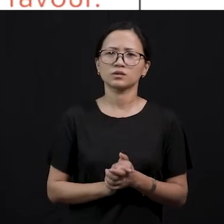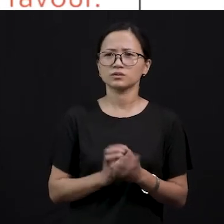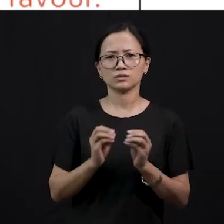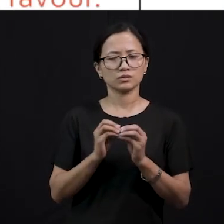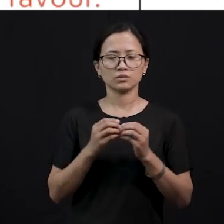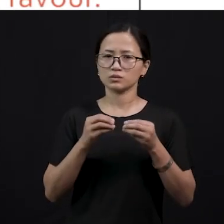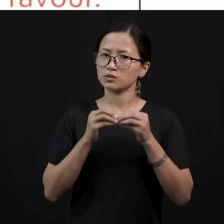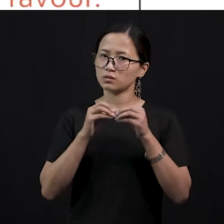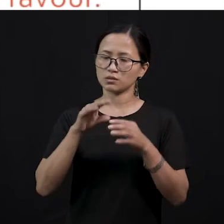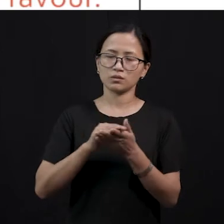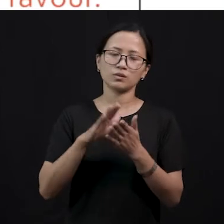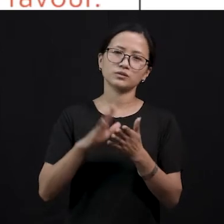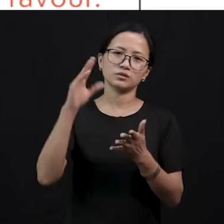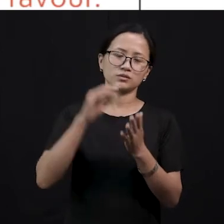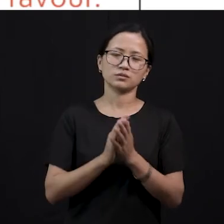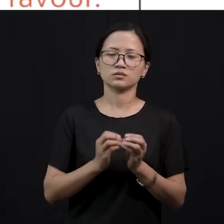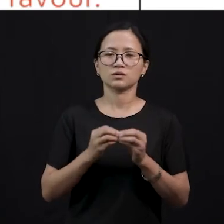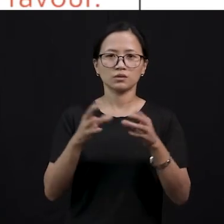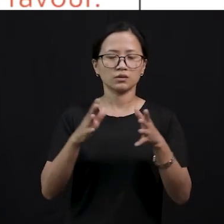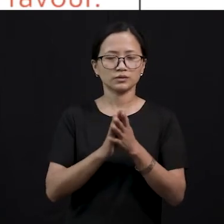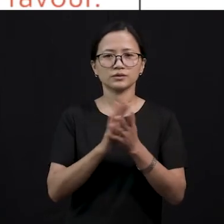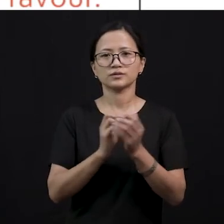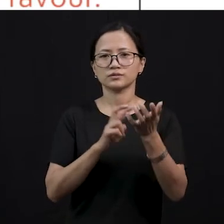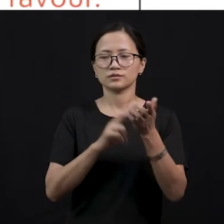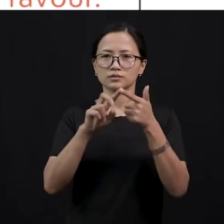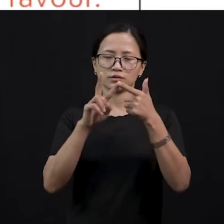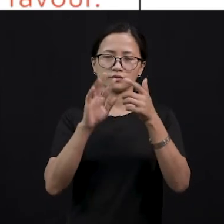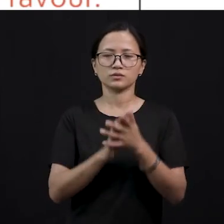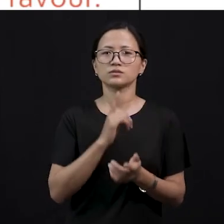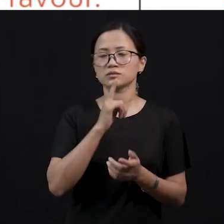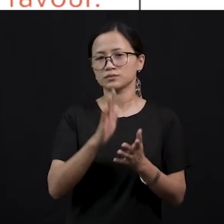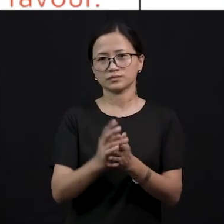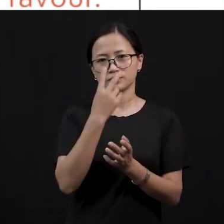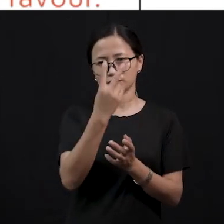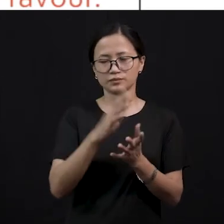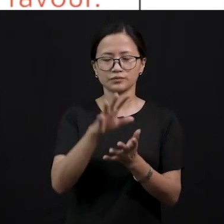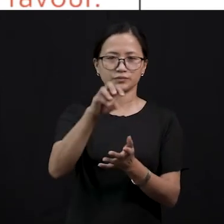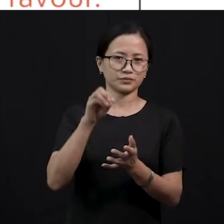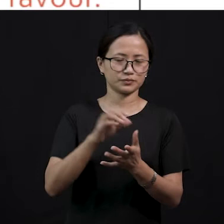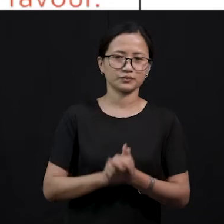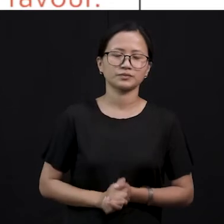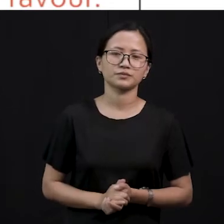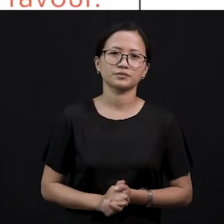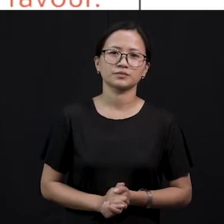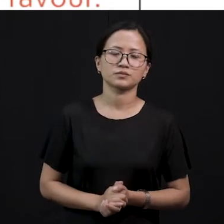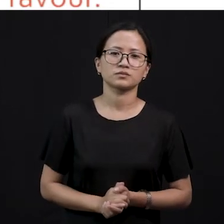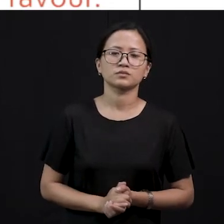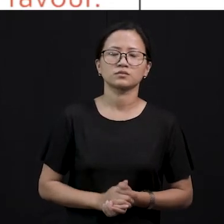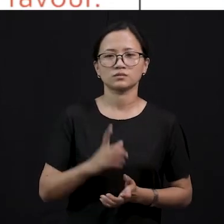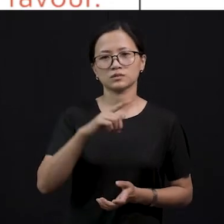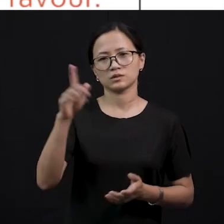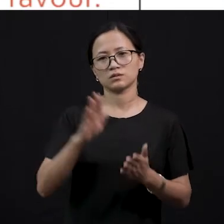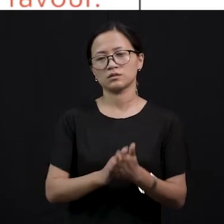you read the newspaper and you come to know. So these are the kind of information that the media should be providing you with. Then their